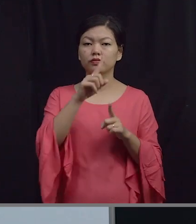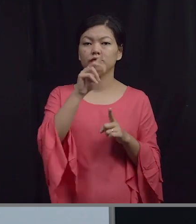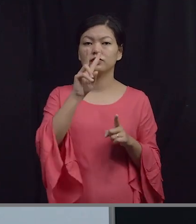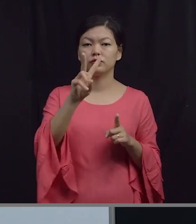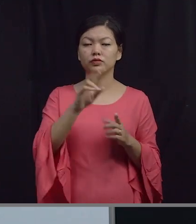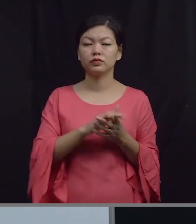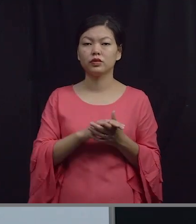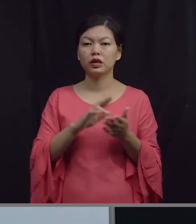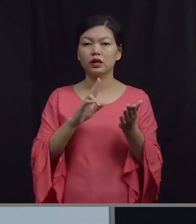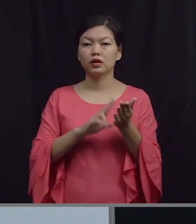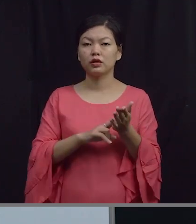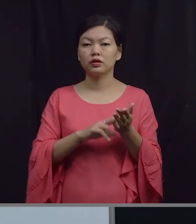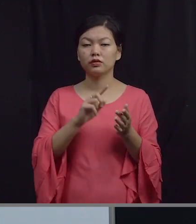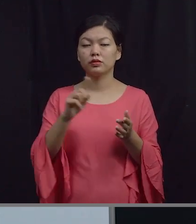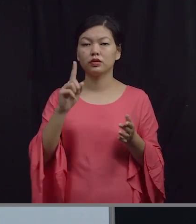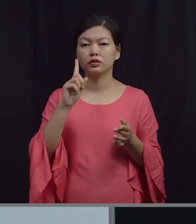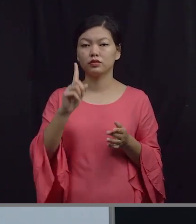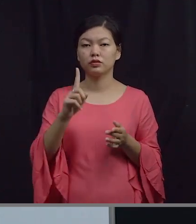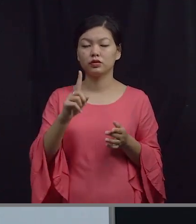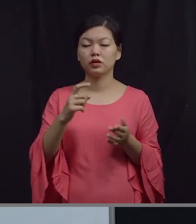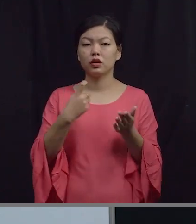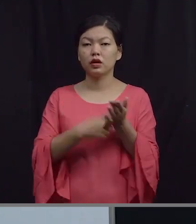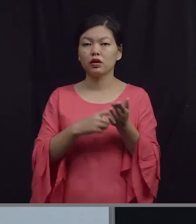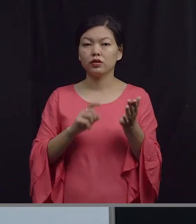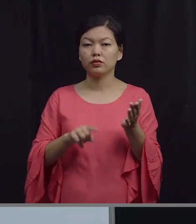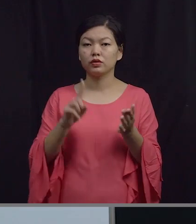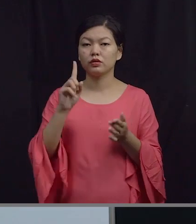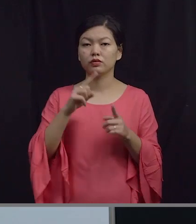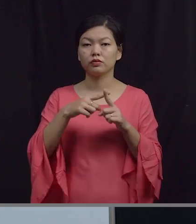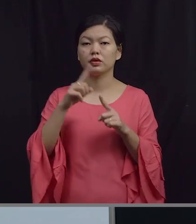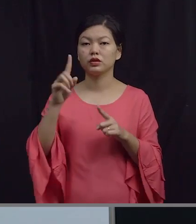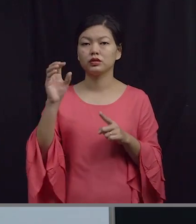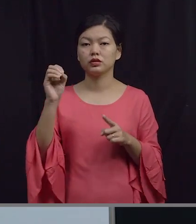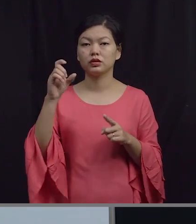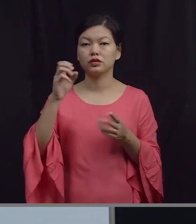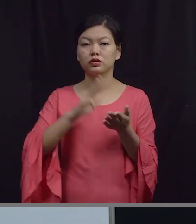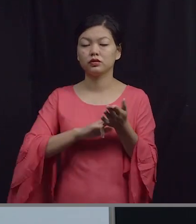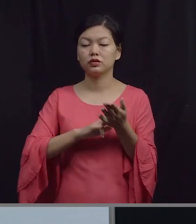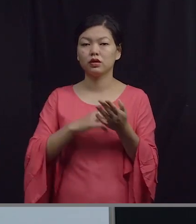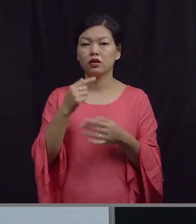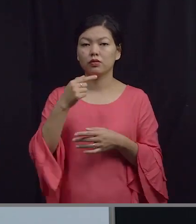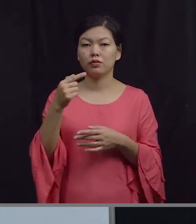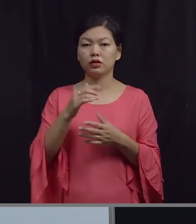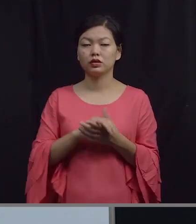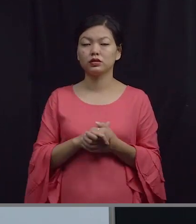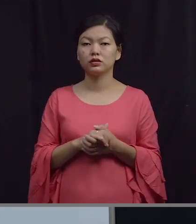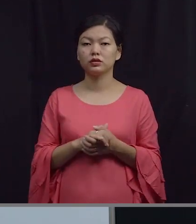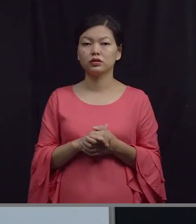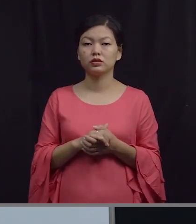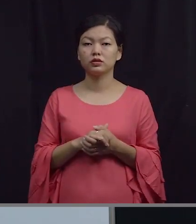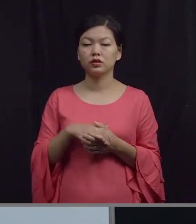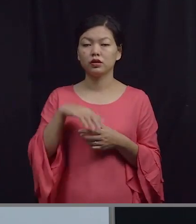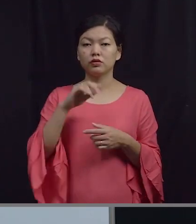So n minus 1. What is the value of r1? It is plus 10 centimeter. Minus, what is the value